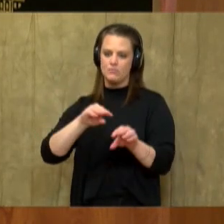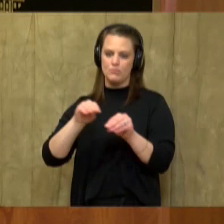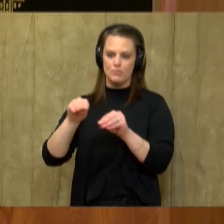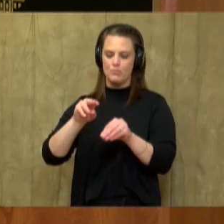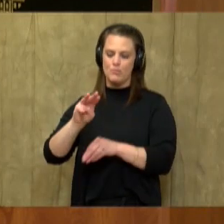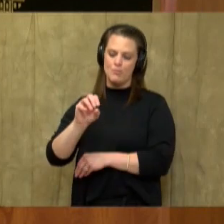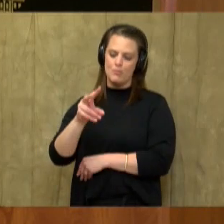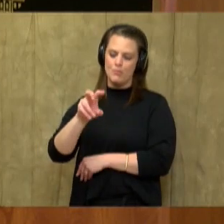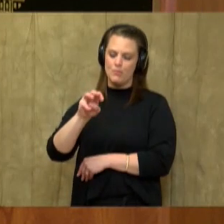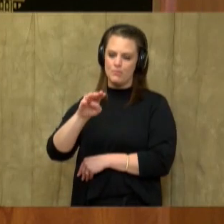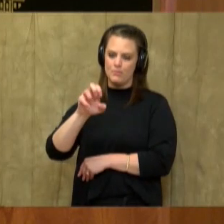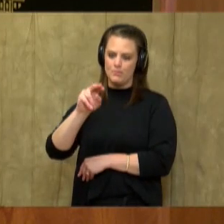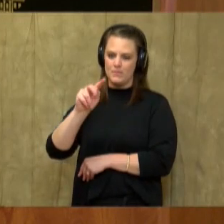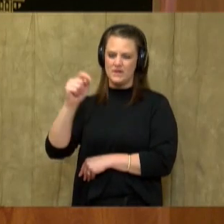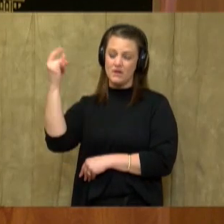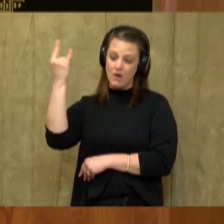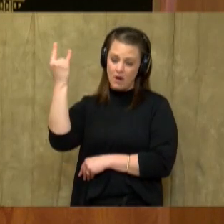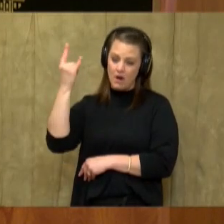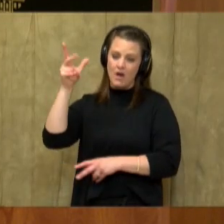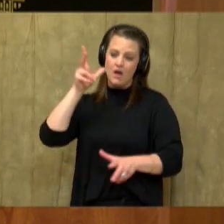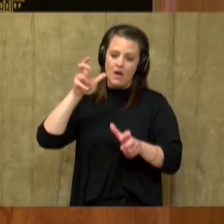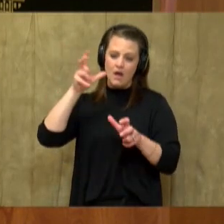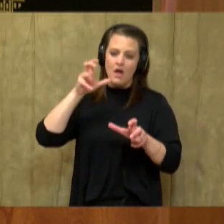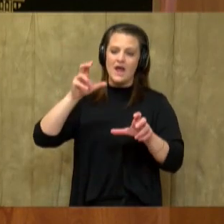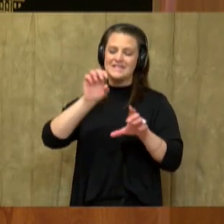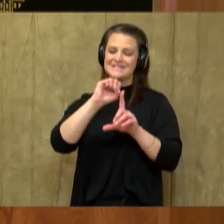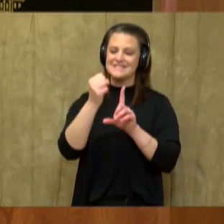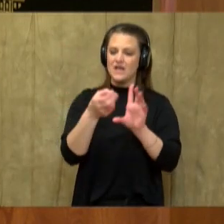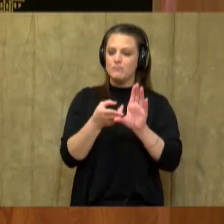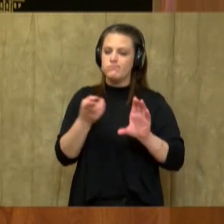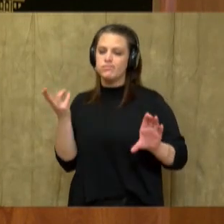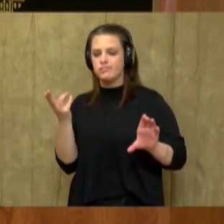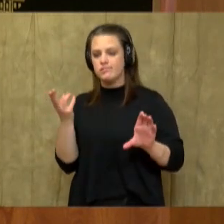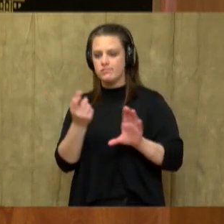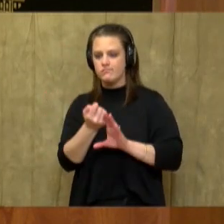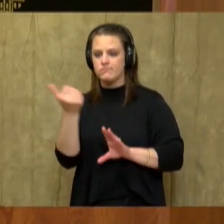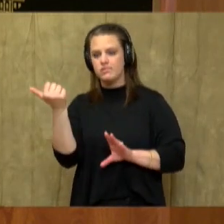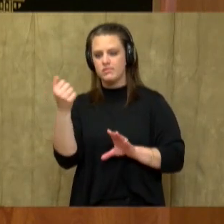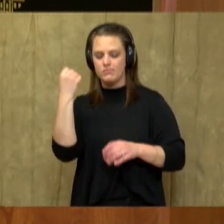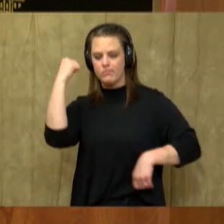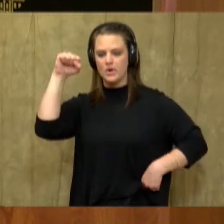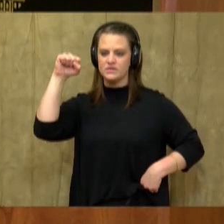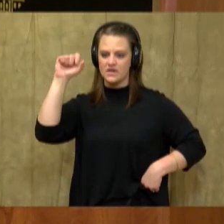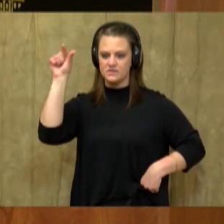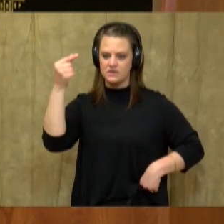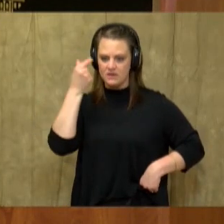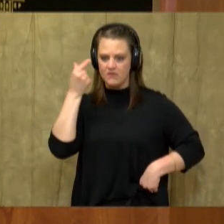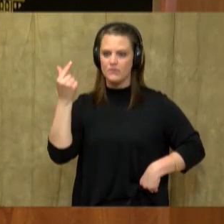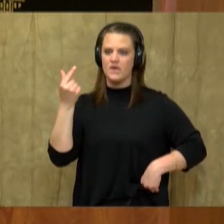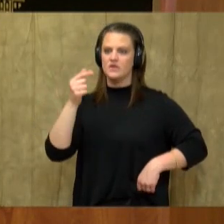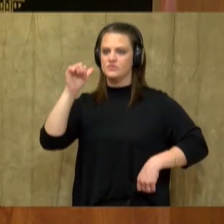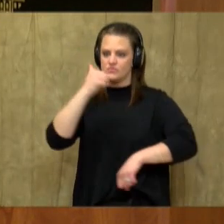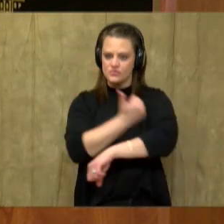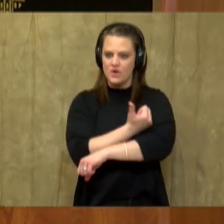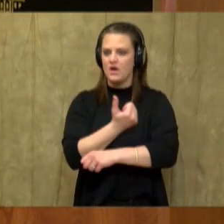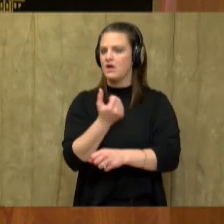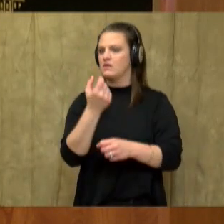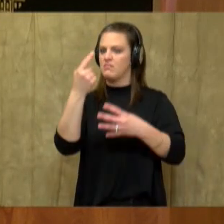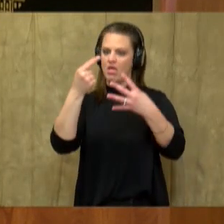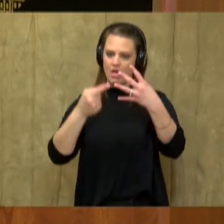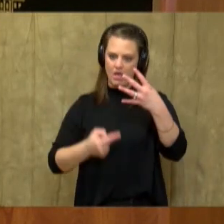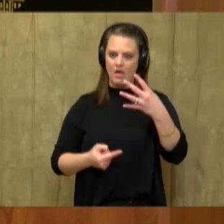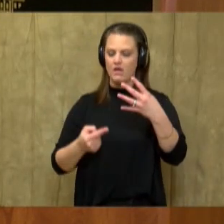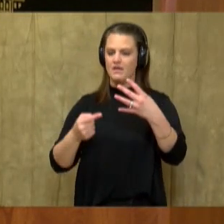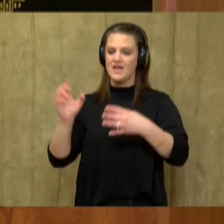of listening to rock and roll and dropping out of society, protesting the war, protesting government and society, sensationalism.